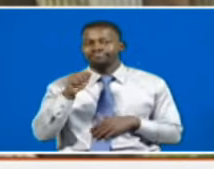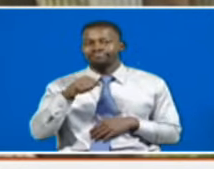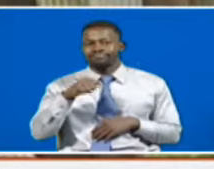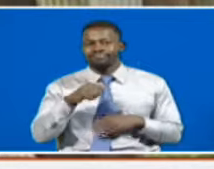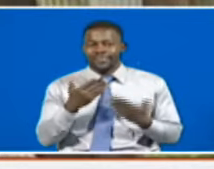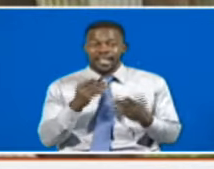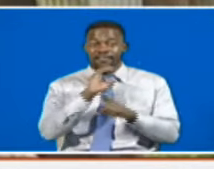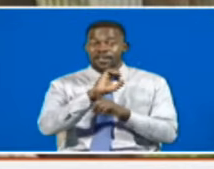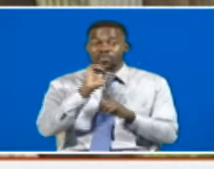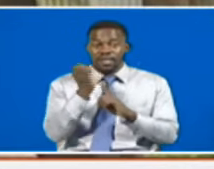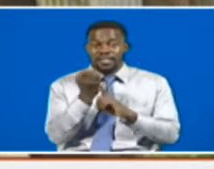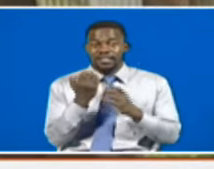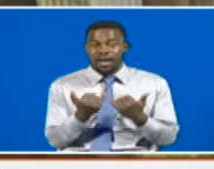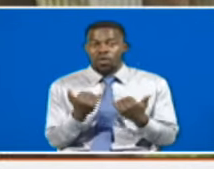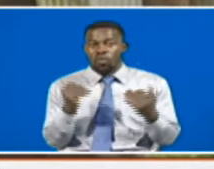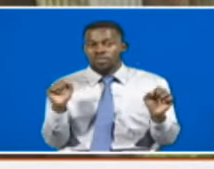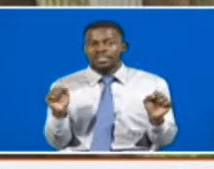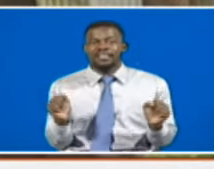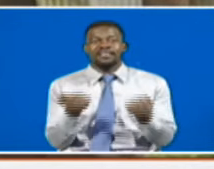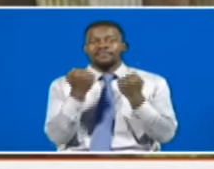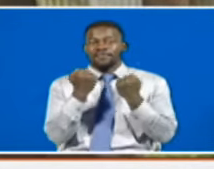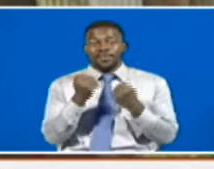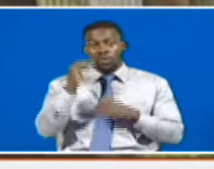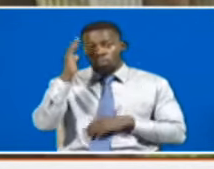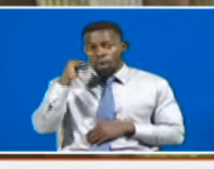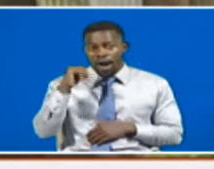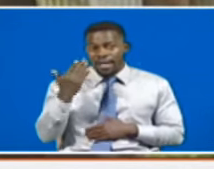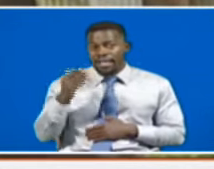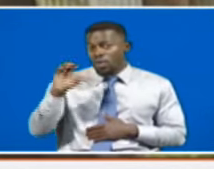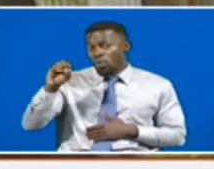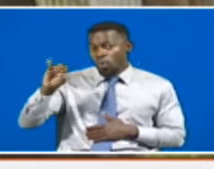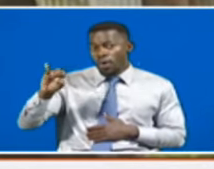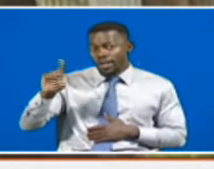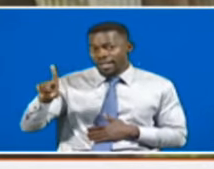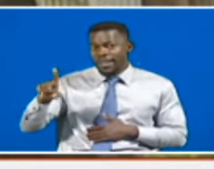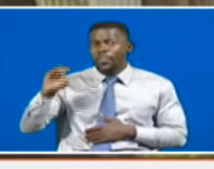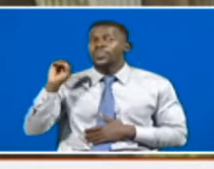our environment. Sababu oil ikitupwa vyenye iko